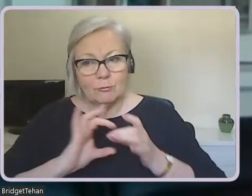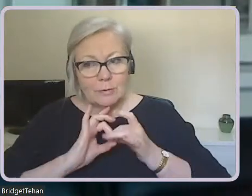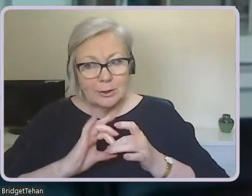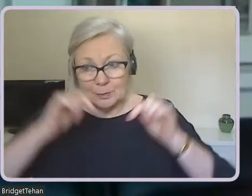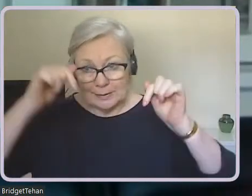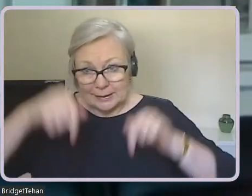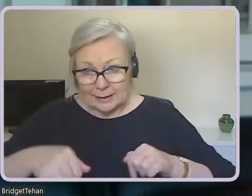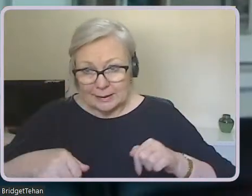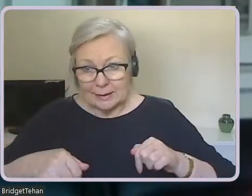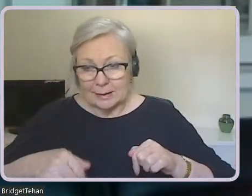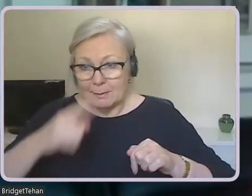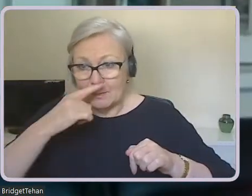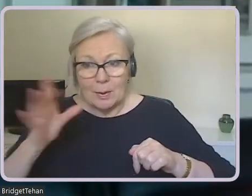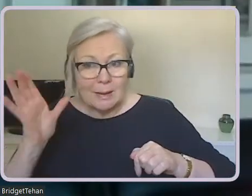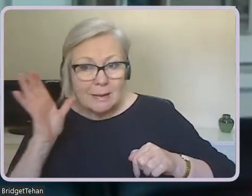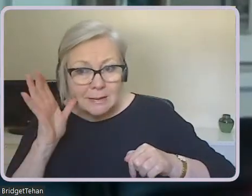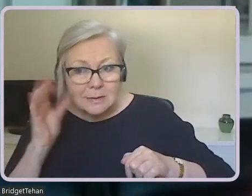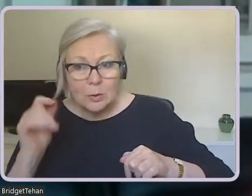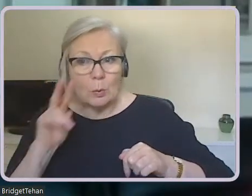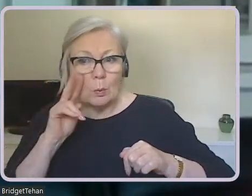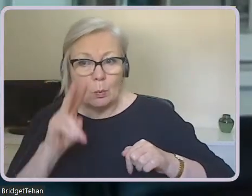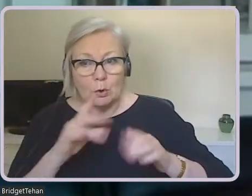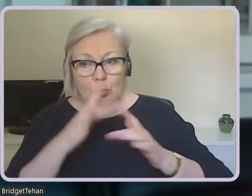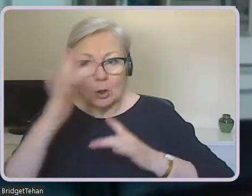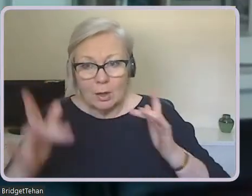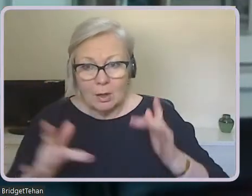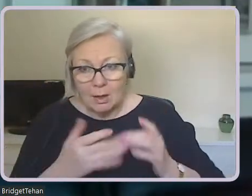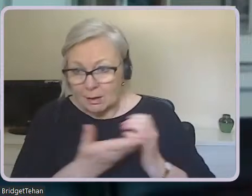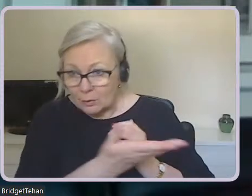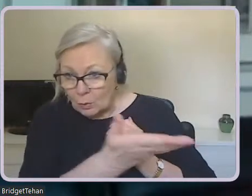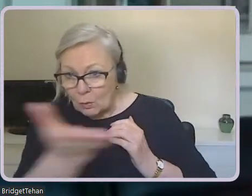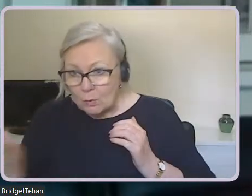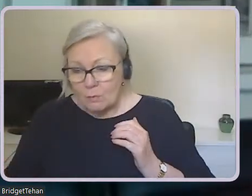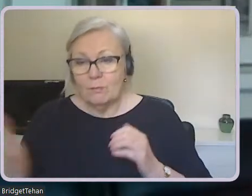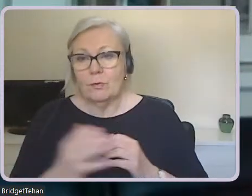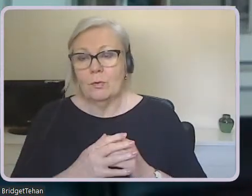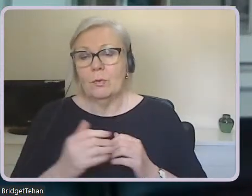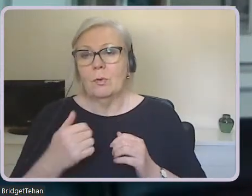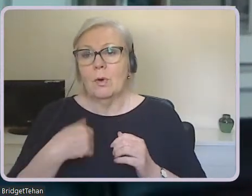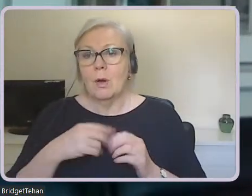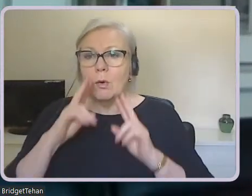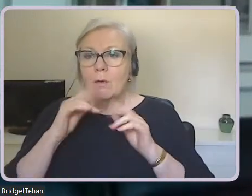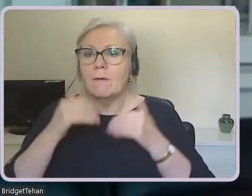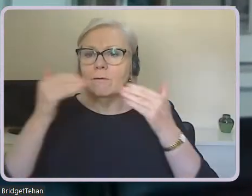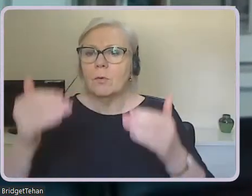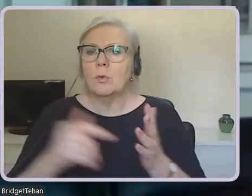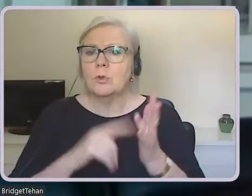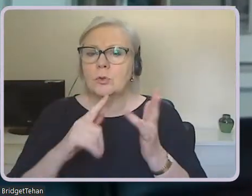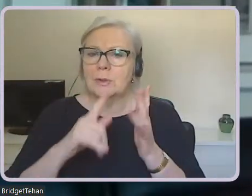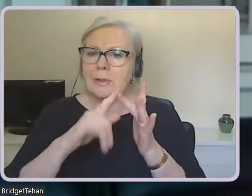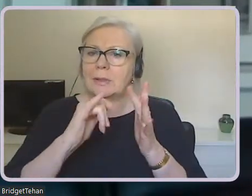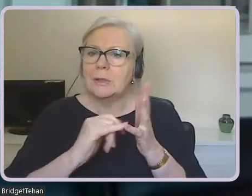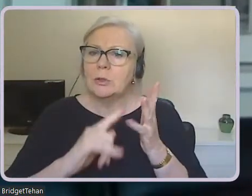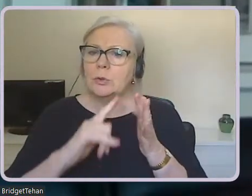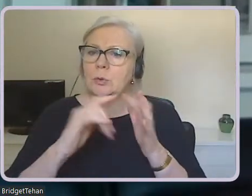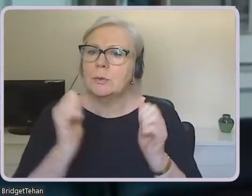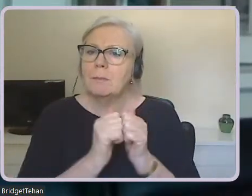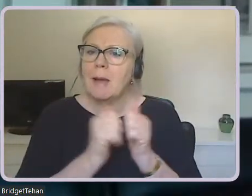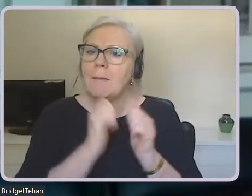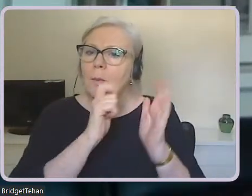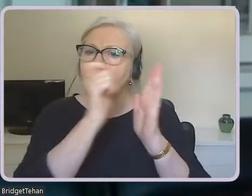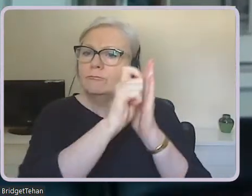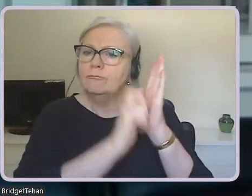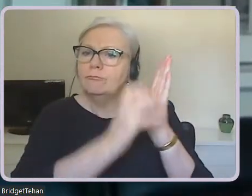been listening and watching online. I'm really looking forward to the issues paper that's going to come out of today, and hopefully